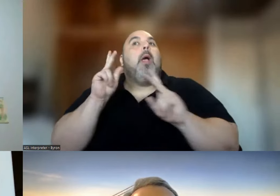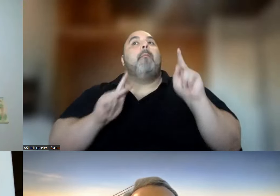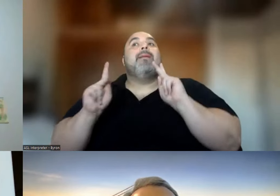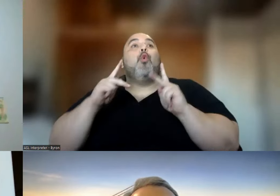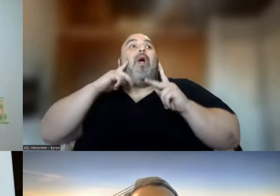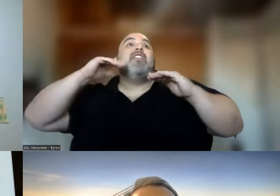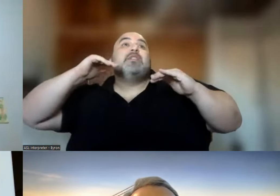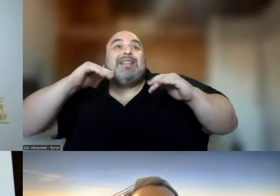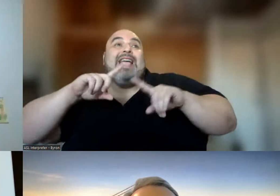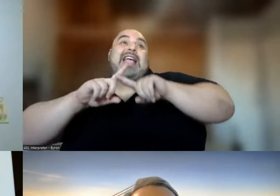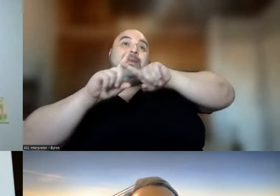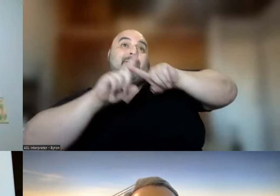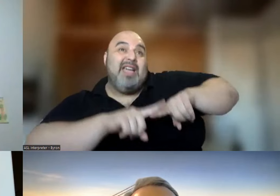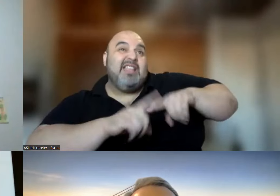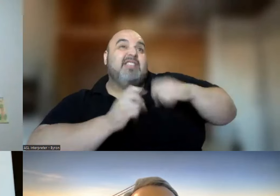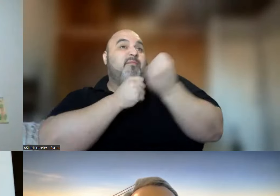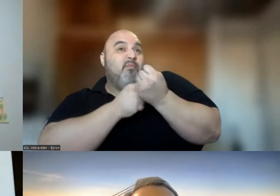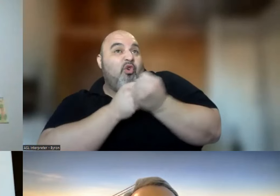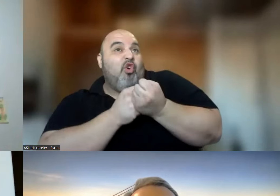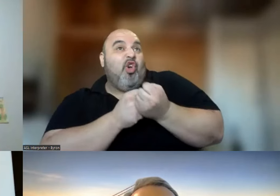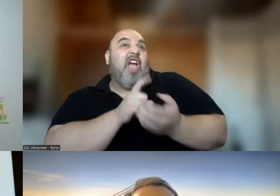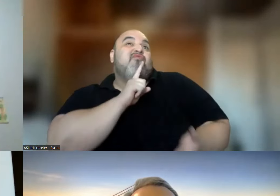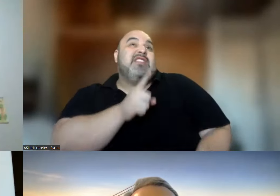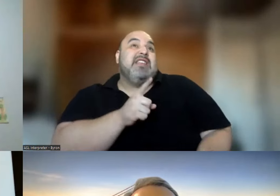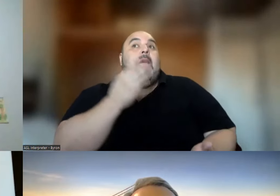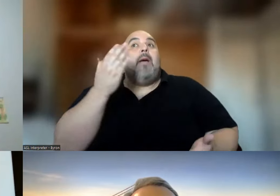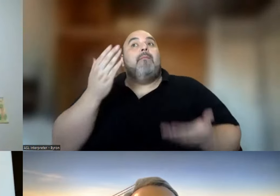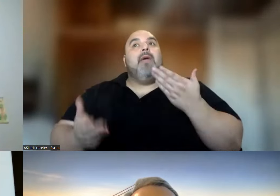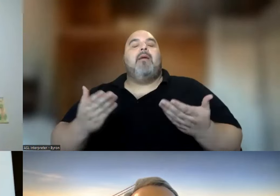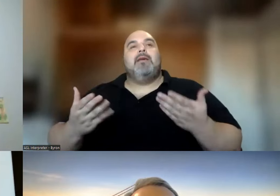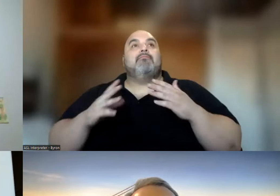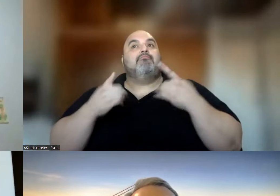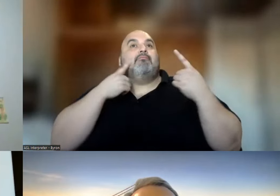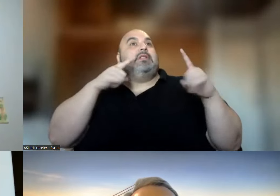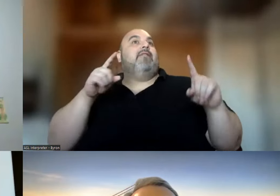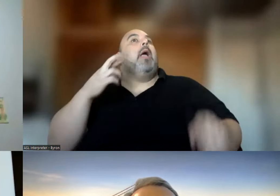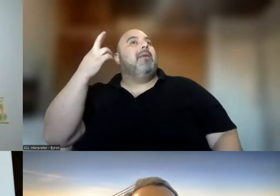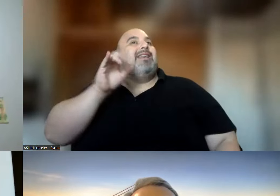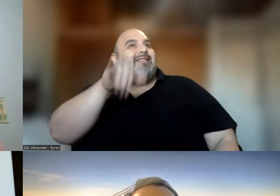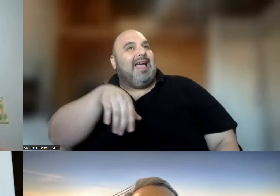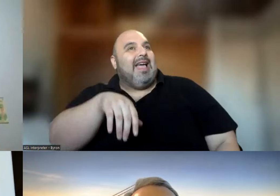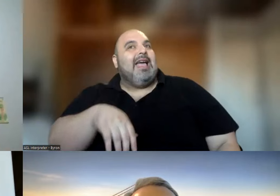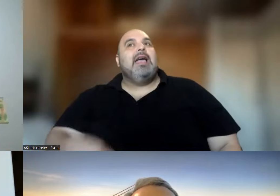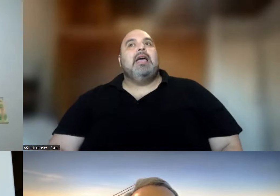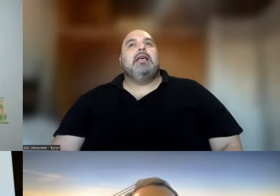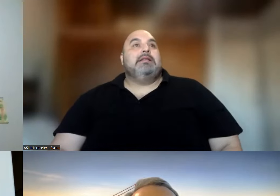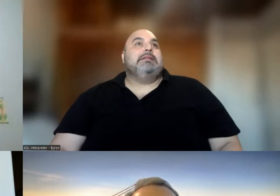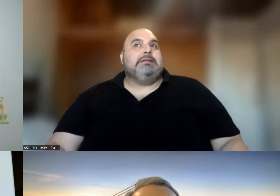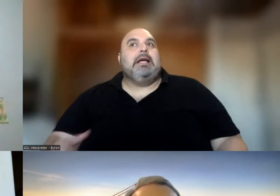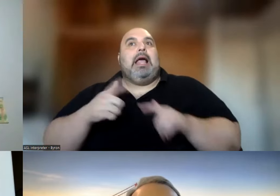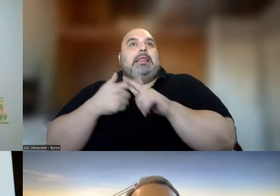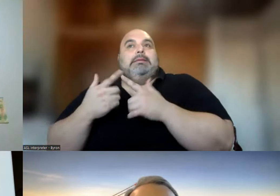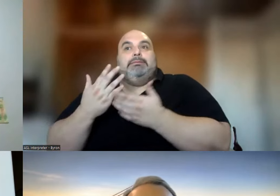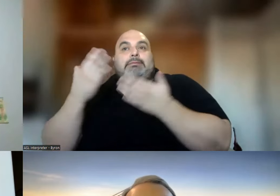become accustomed to a level of support, and frankly, maybe thriving because of it, and having to backfill there. So I don't want to make it sound